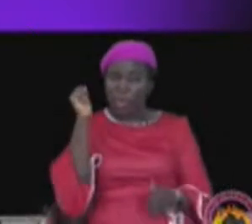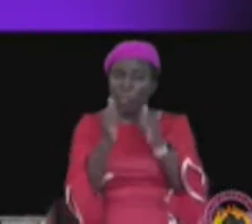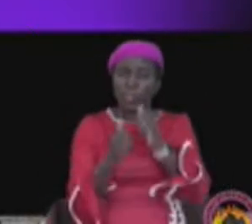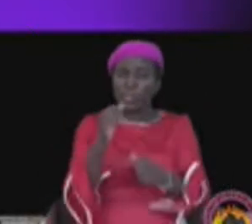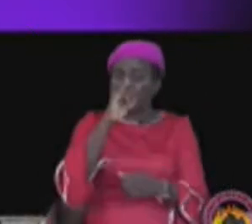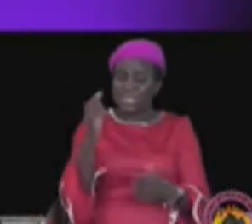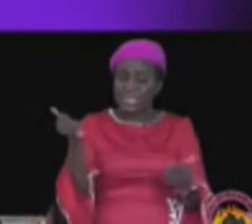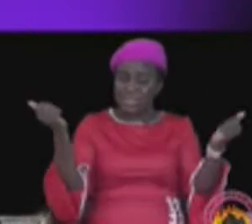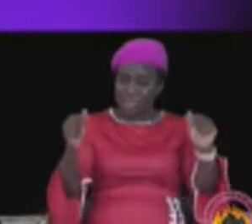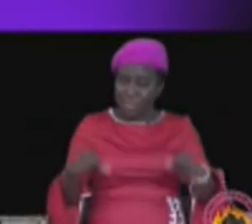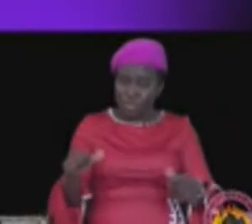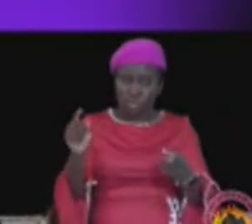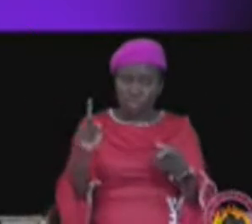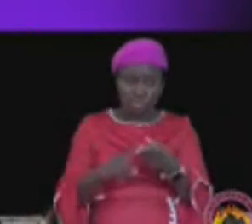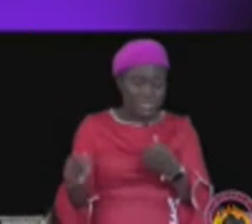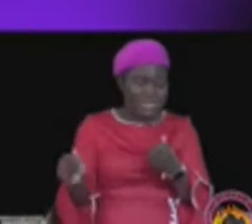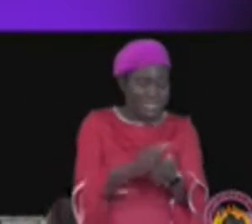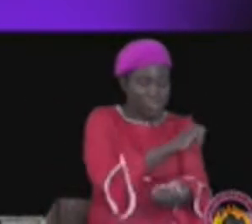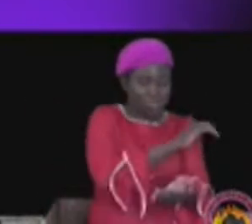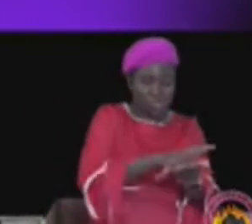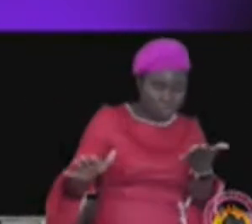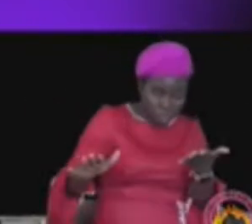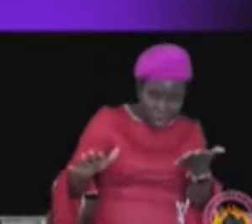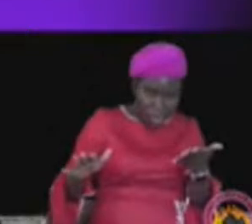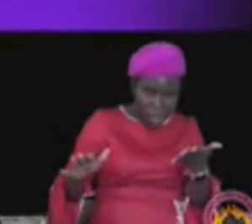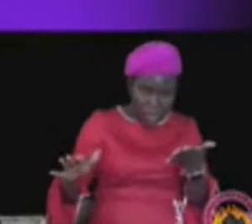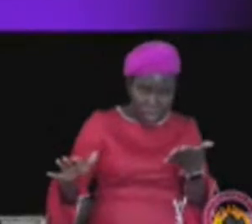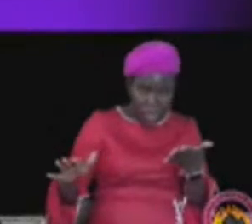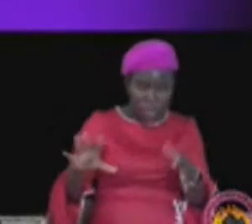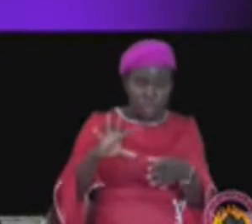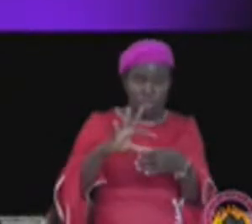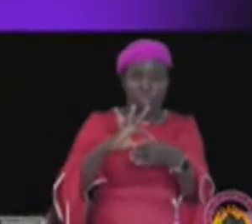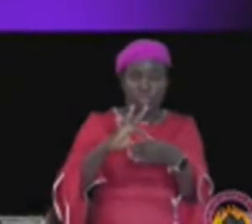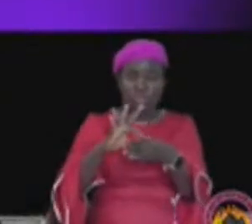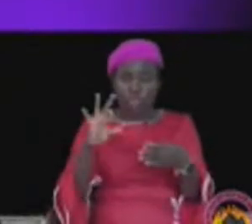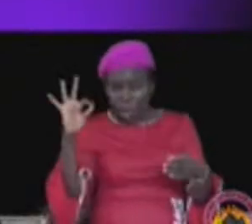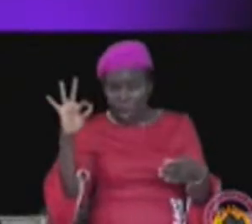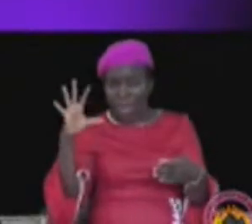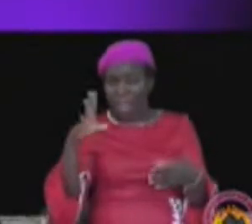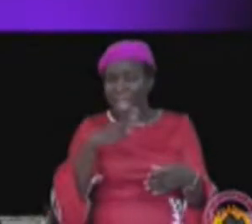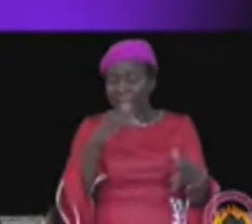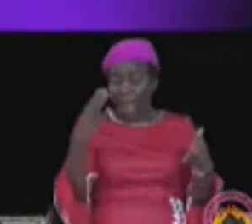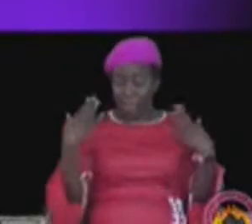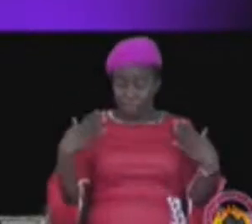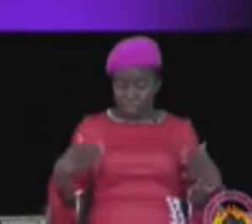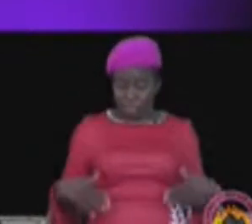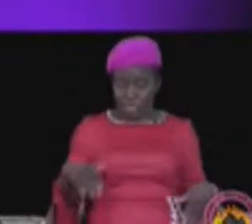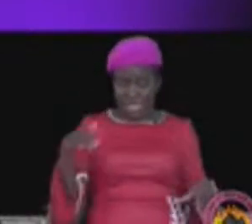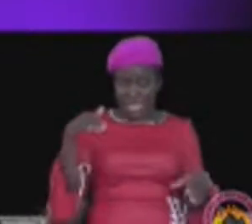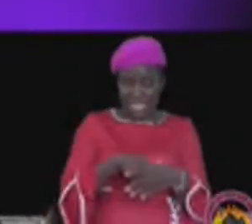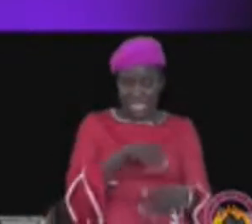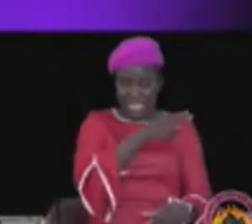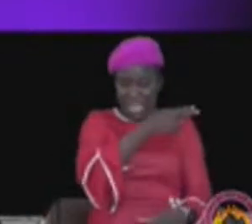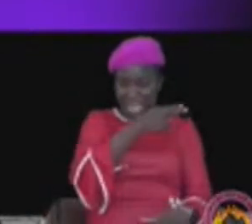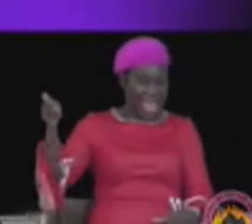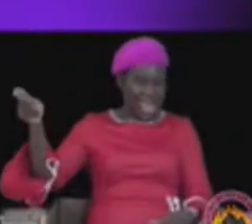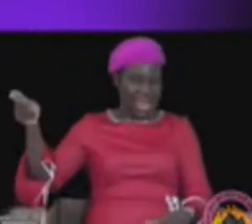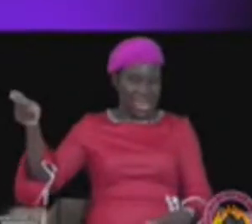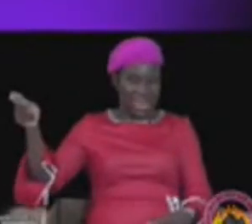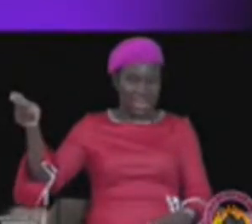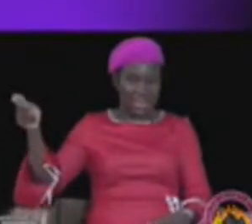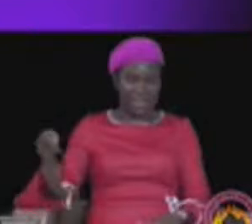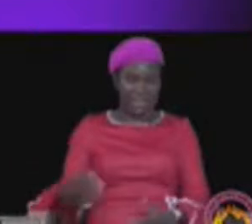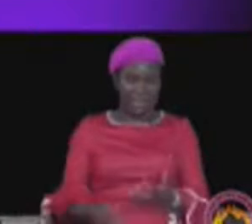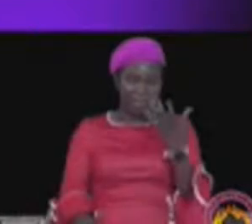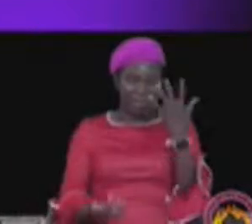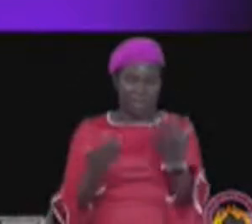which is able to destroy both soul and body in hellfire.